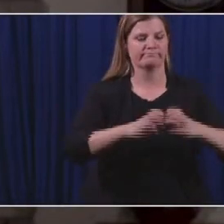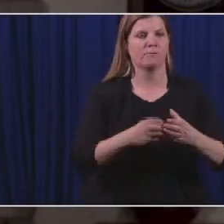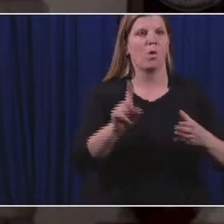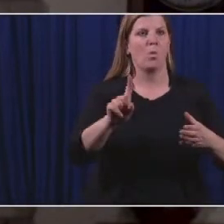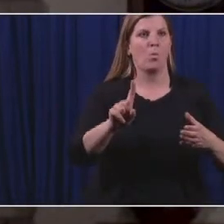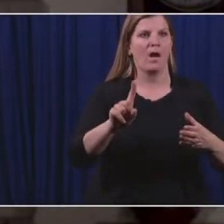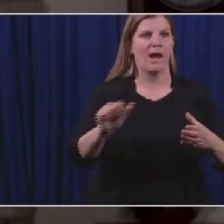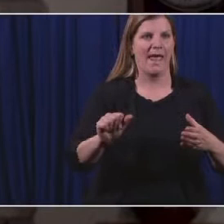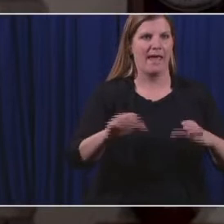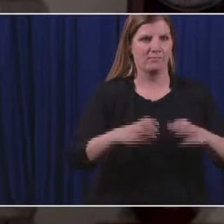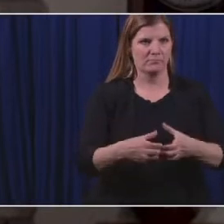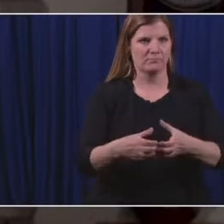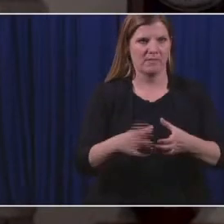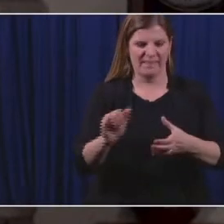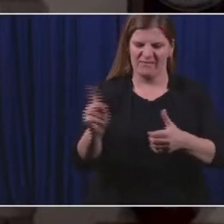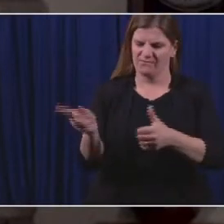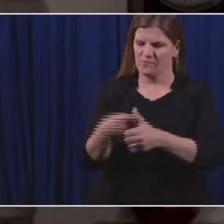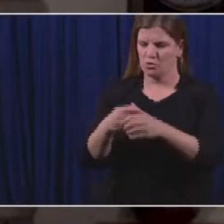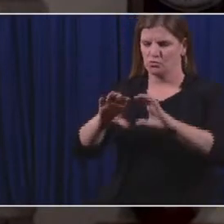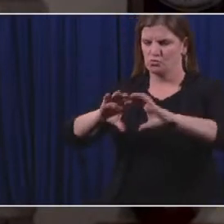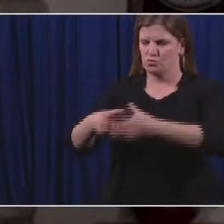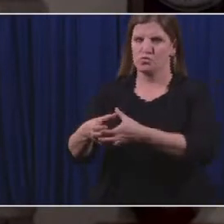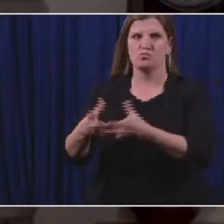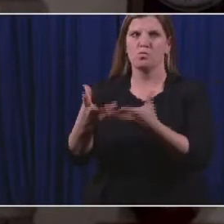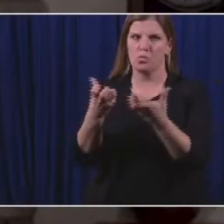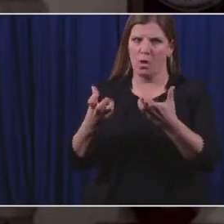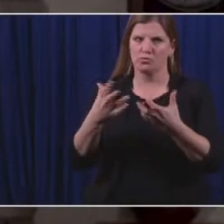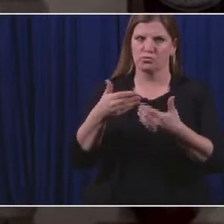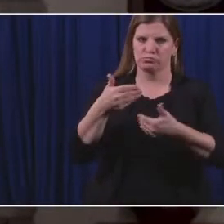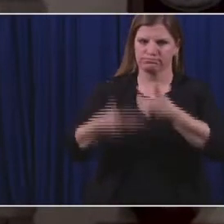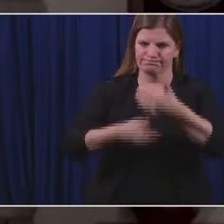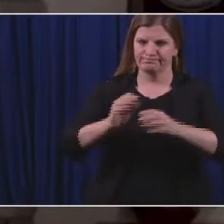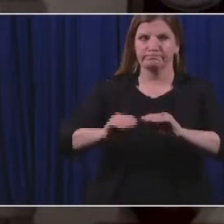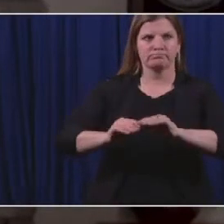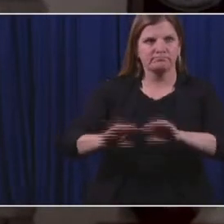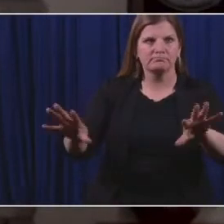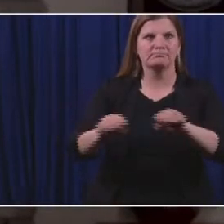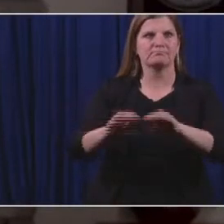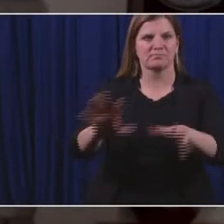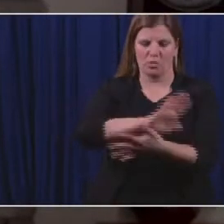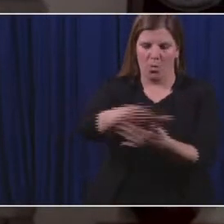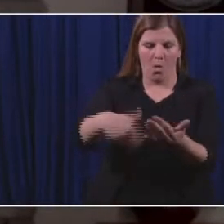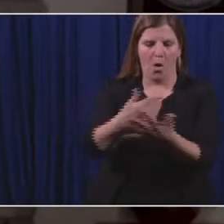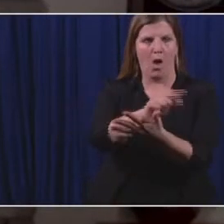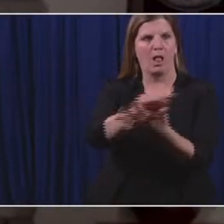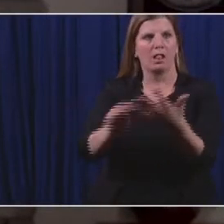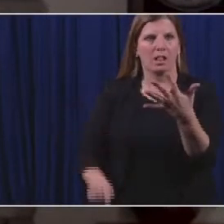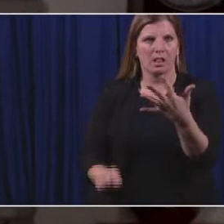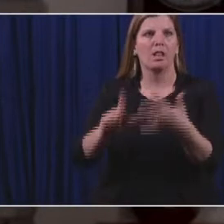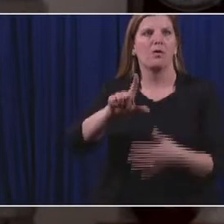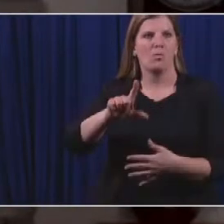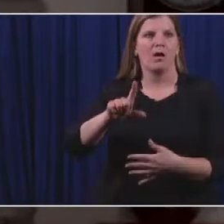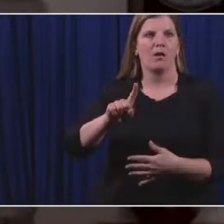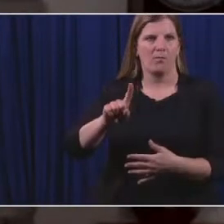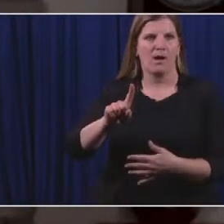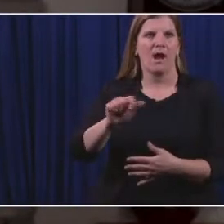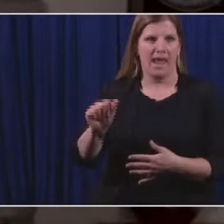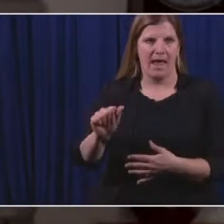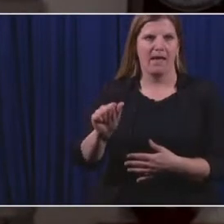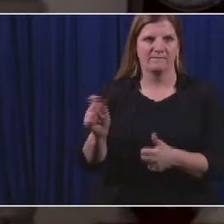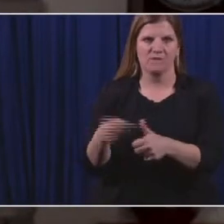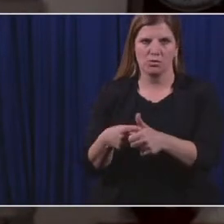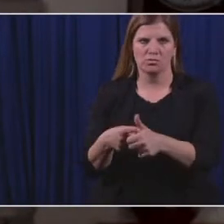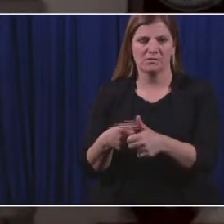out. And so that group has basically been determined. We've published it. We've given guidance to health departments.